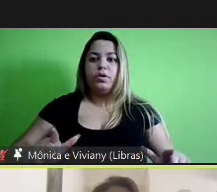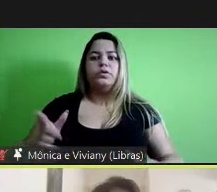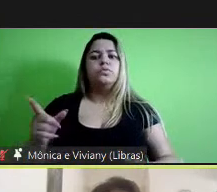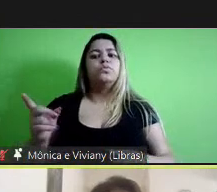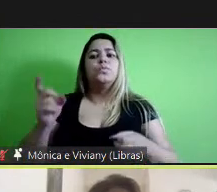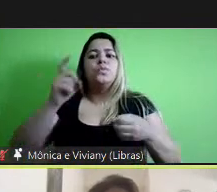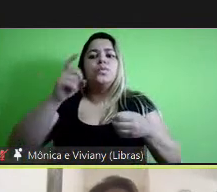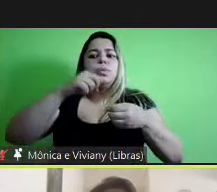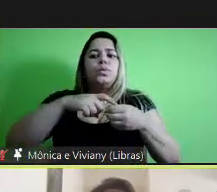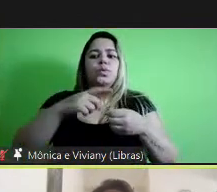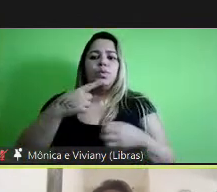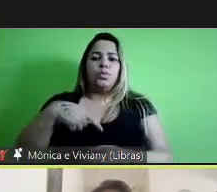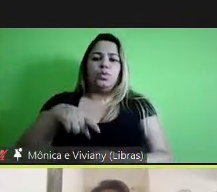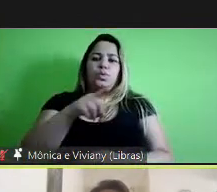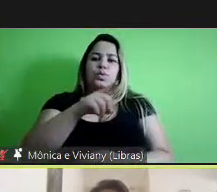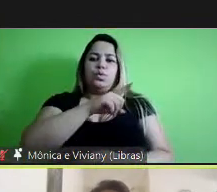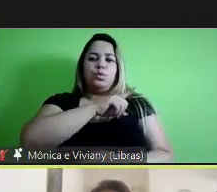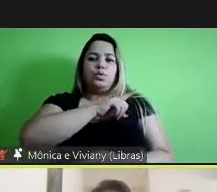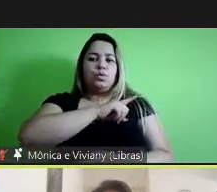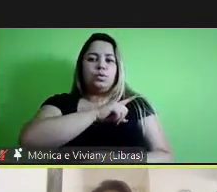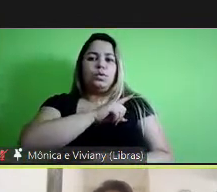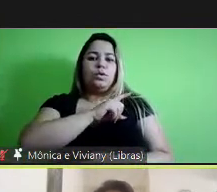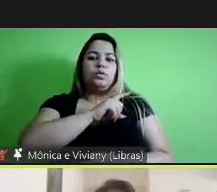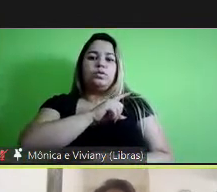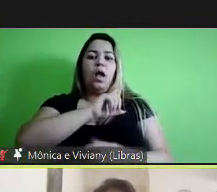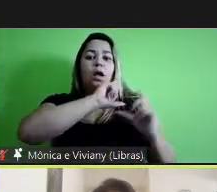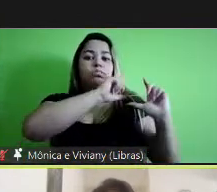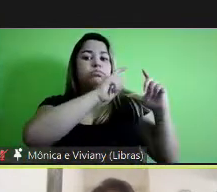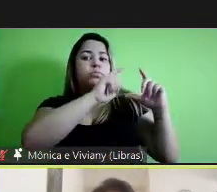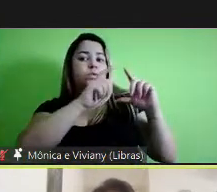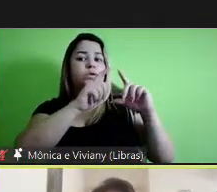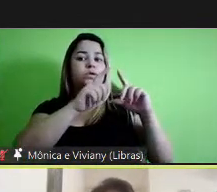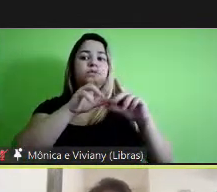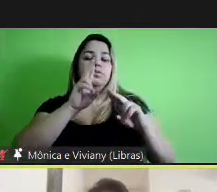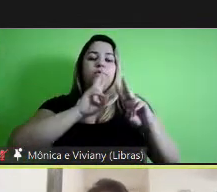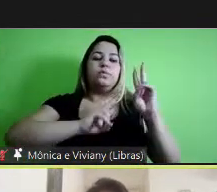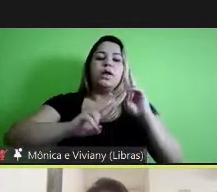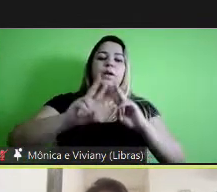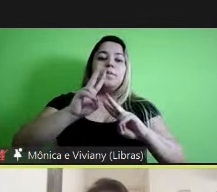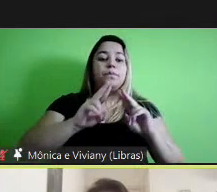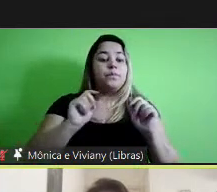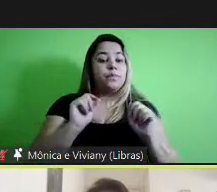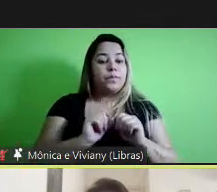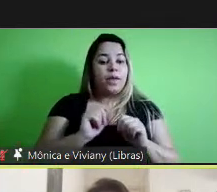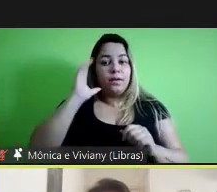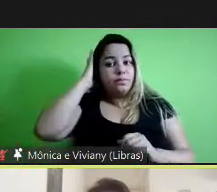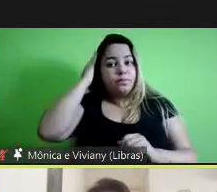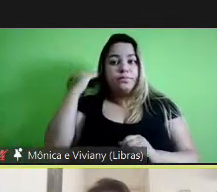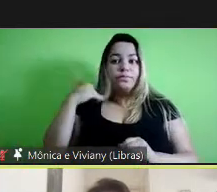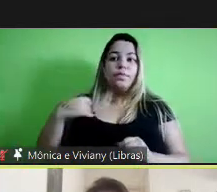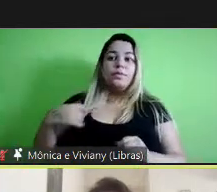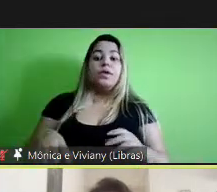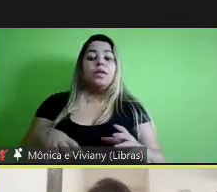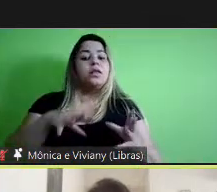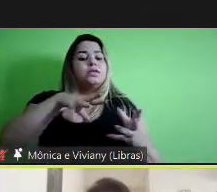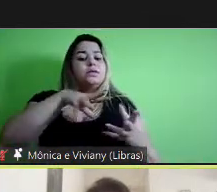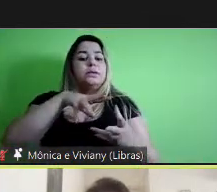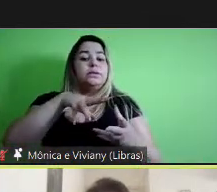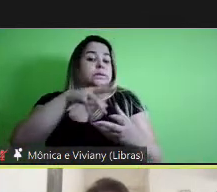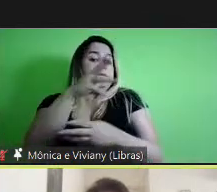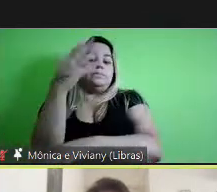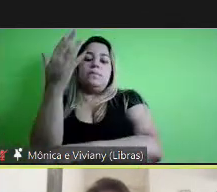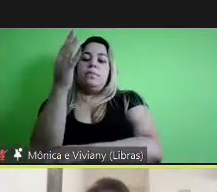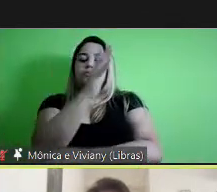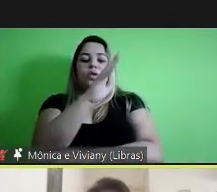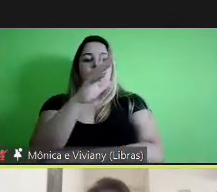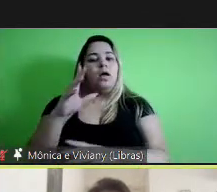ground, earth, where we come from, where we step on, our origins. And when we see that we're part of this